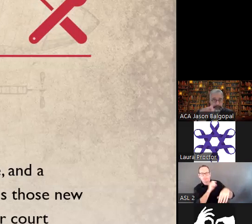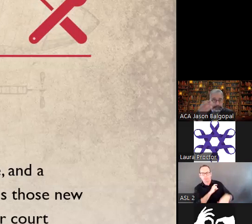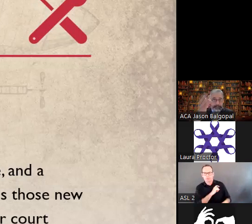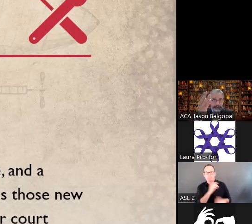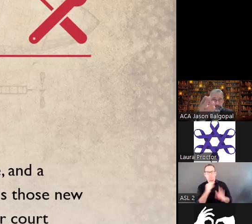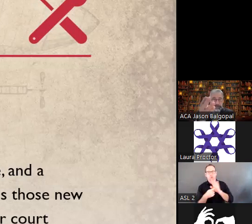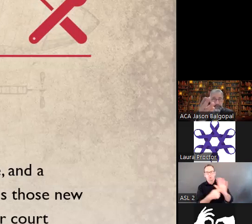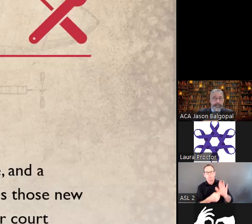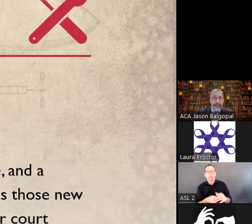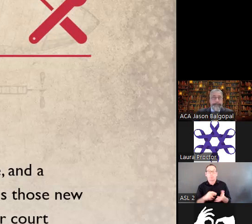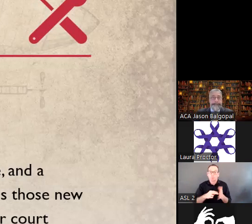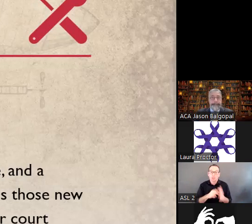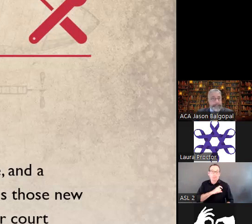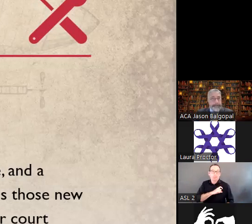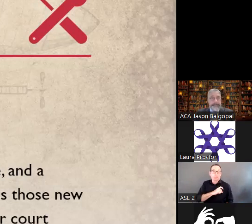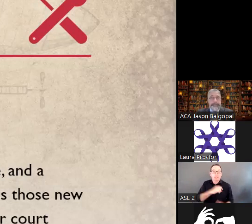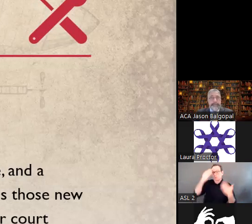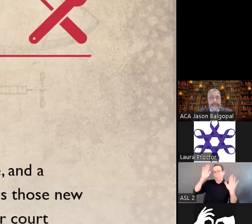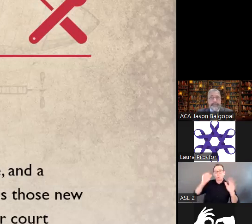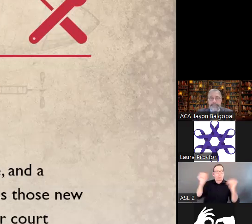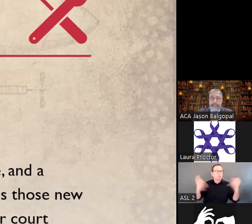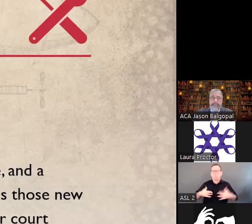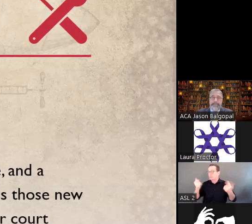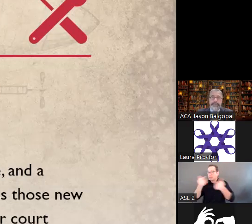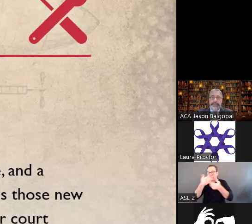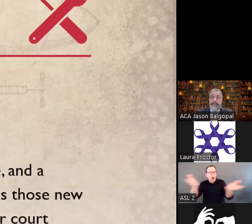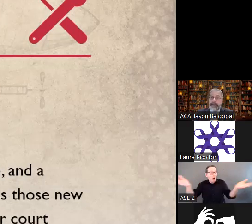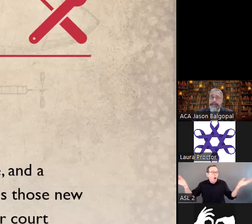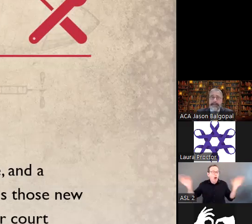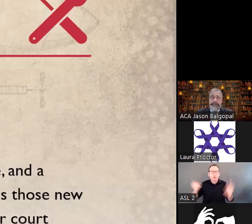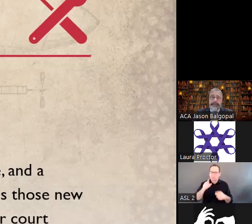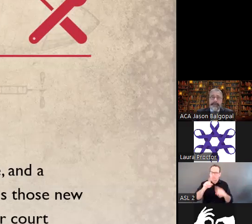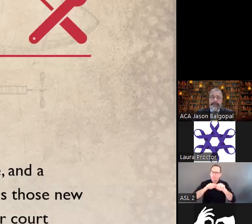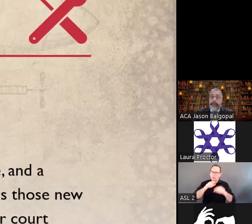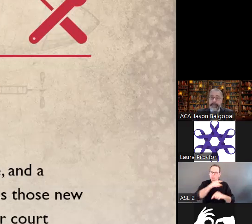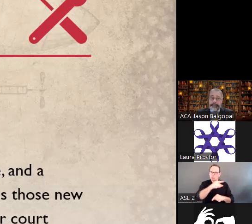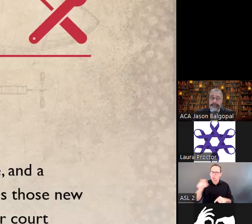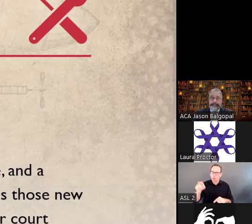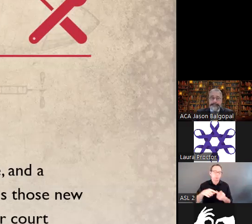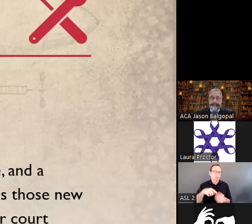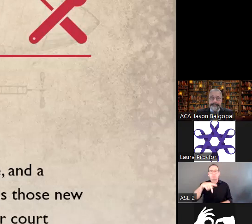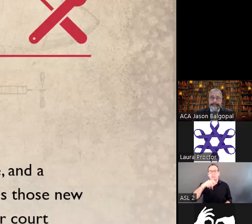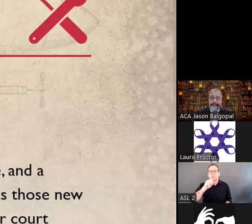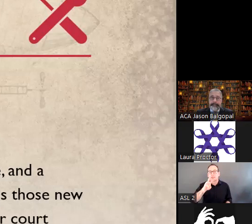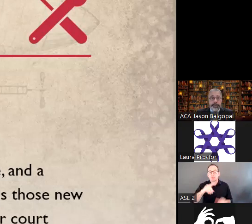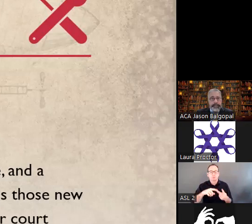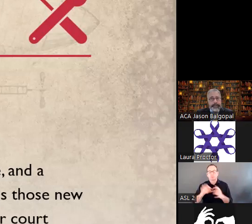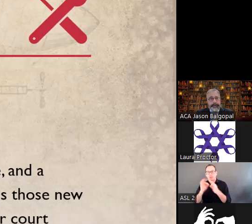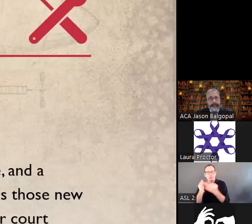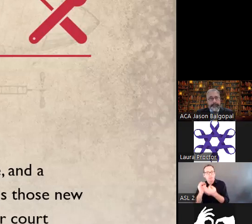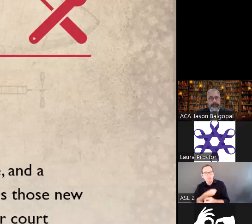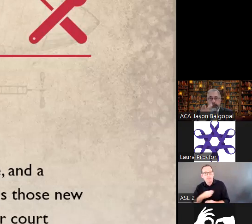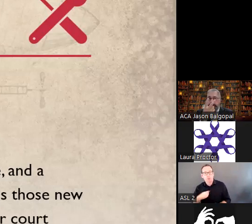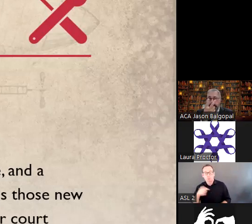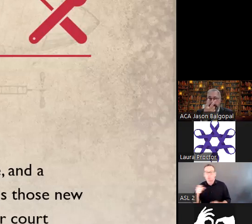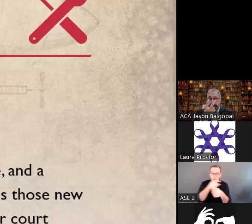they'll rely on you, the caregiver, the PSW, the family member, who can help them. You can help